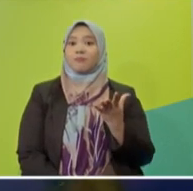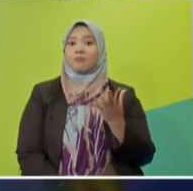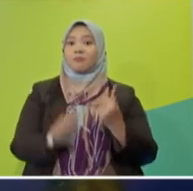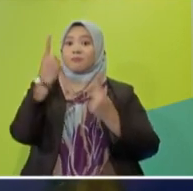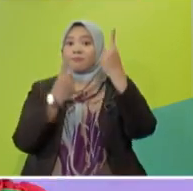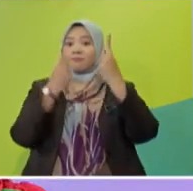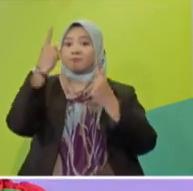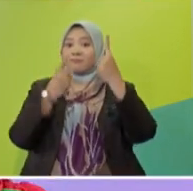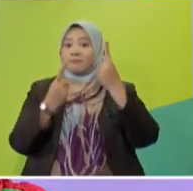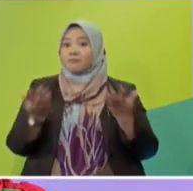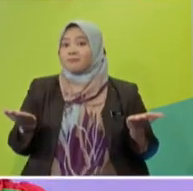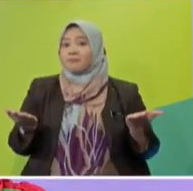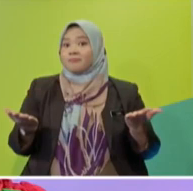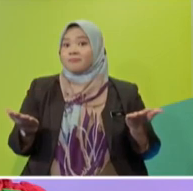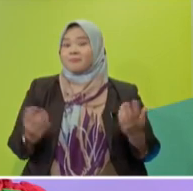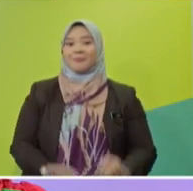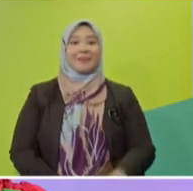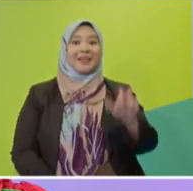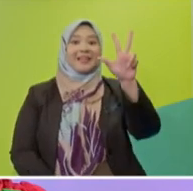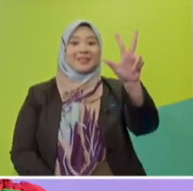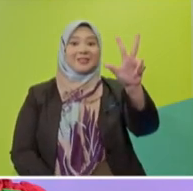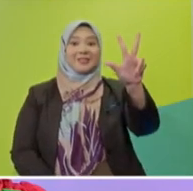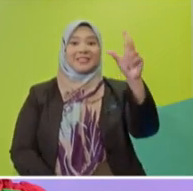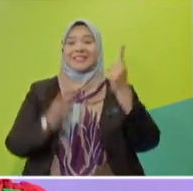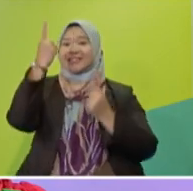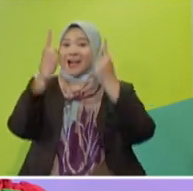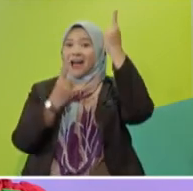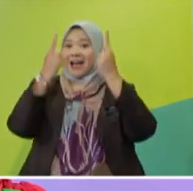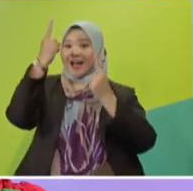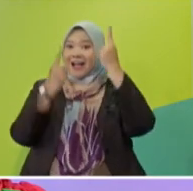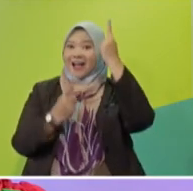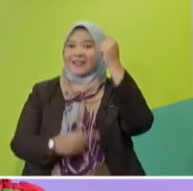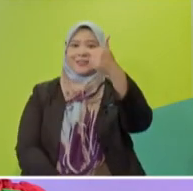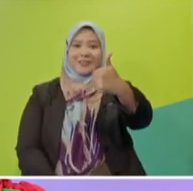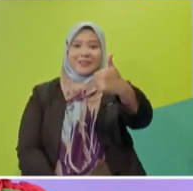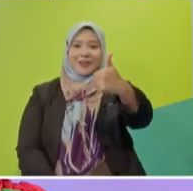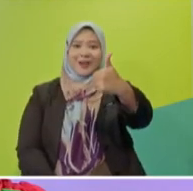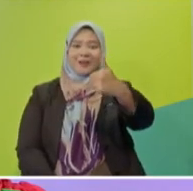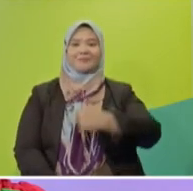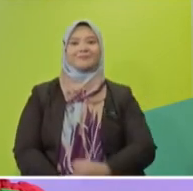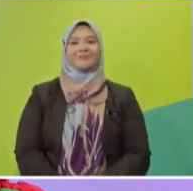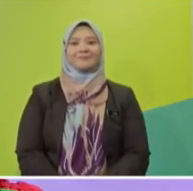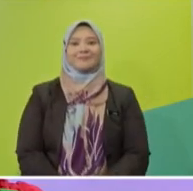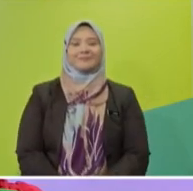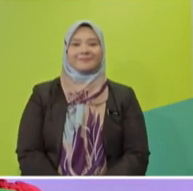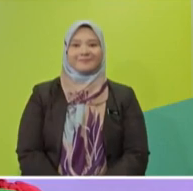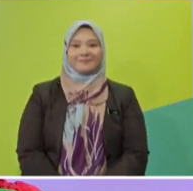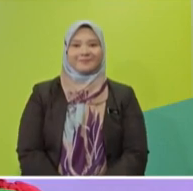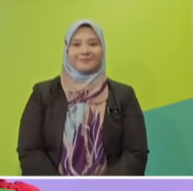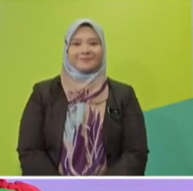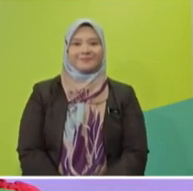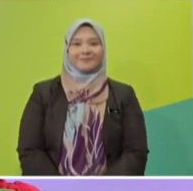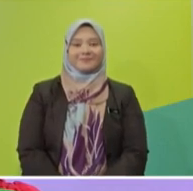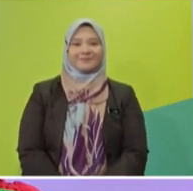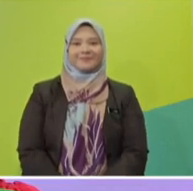we should give them 3 stars. Yeah, good 3 job, everybody. Stars. You good get job. 3 stars. All right. Teacher, also, for those of us watching